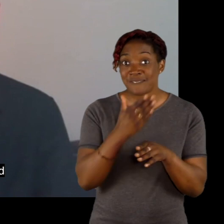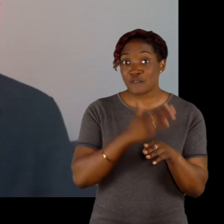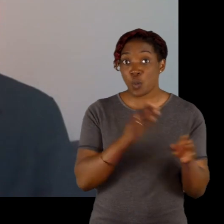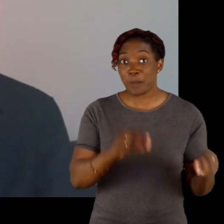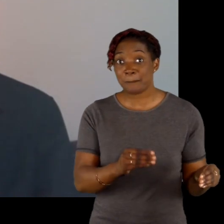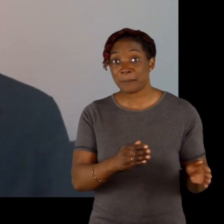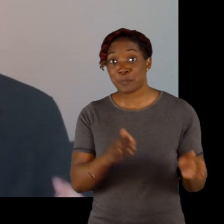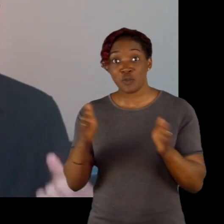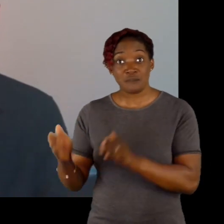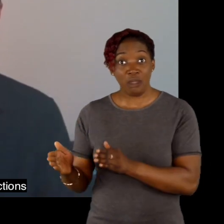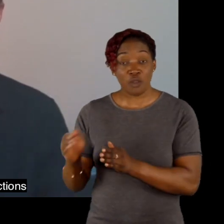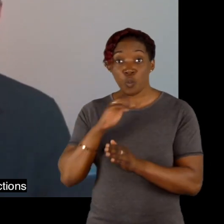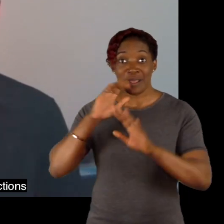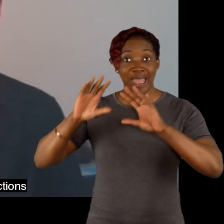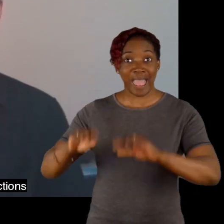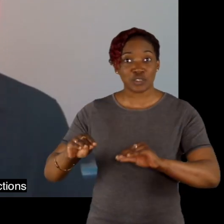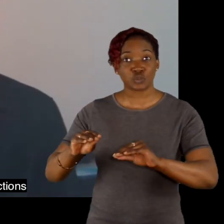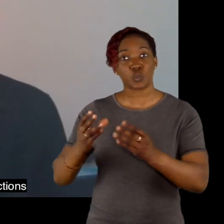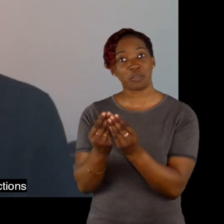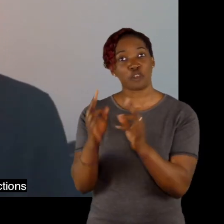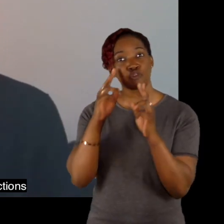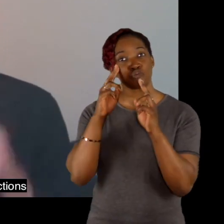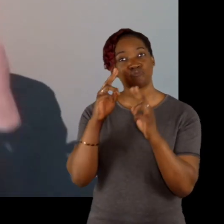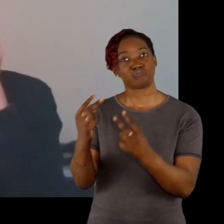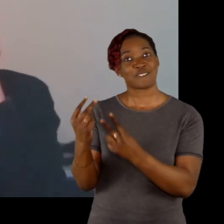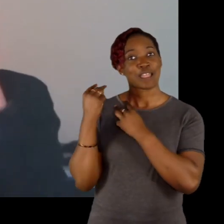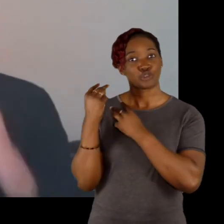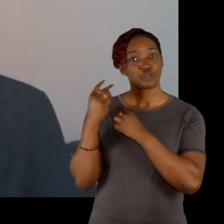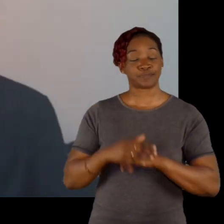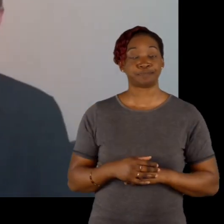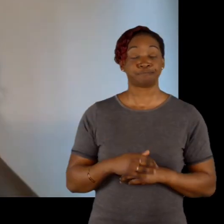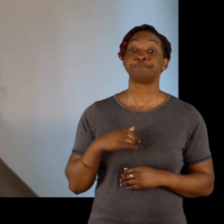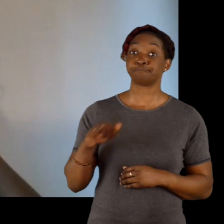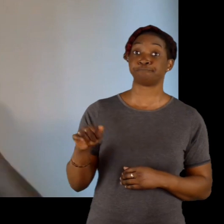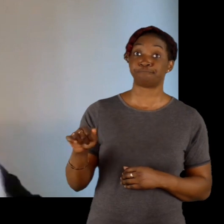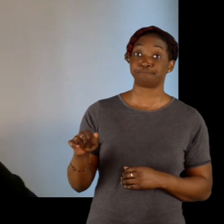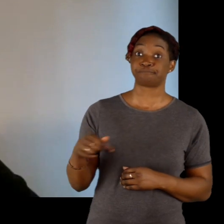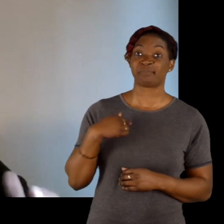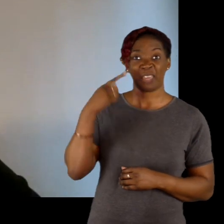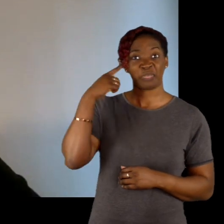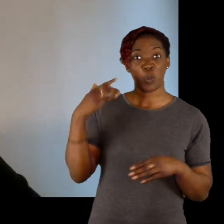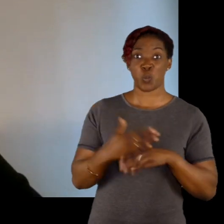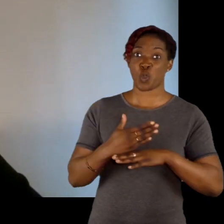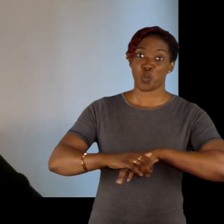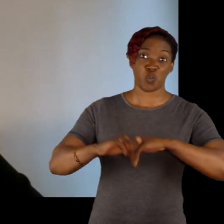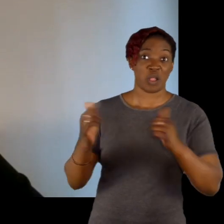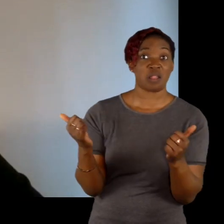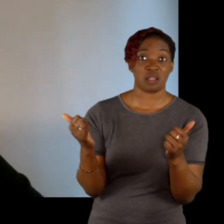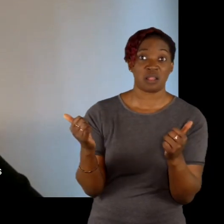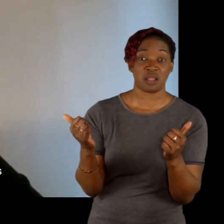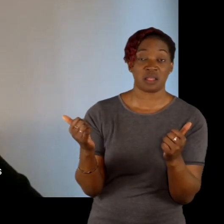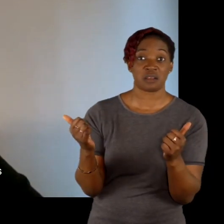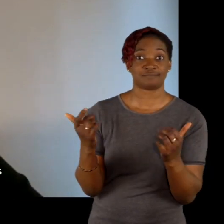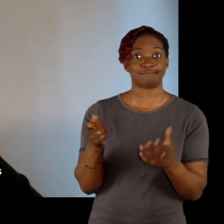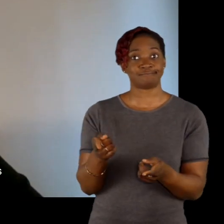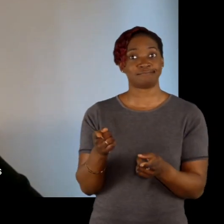that score before we move on? I'm just gonna end with some reflections after this, Duncan. Yeah, I think it works really well.